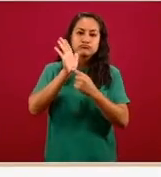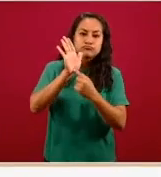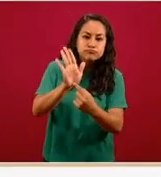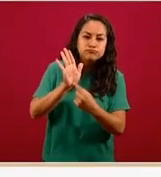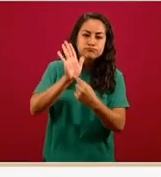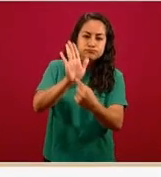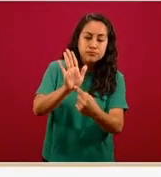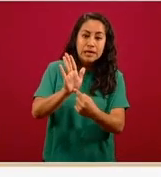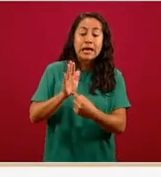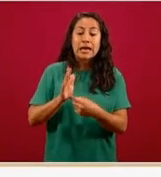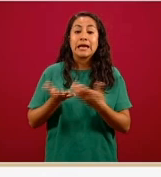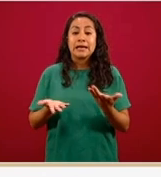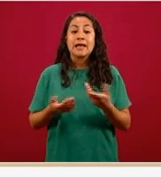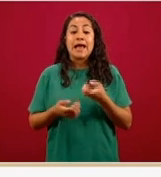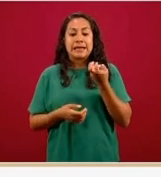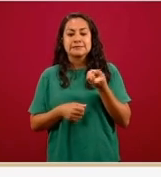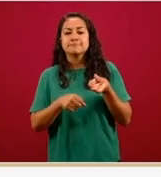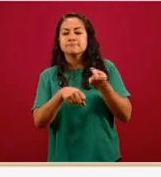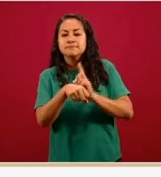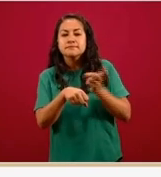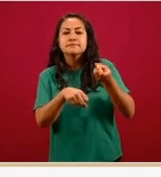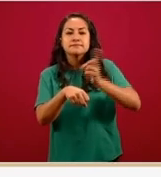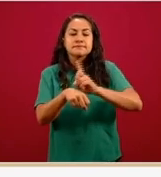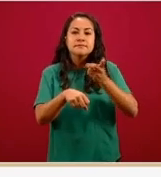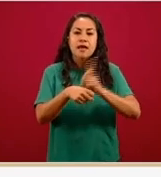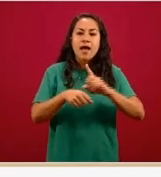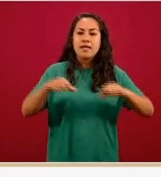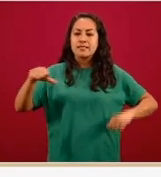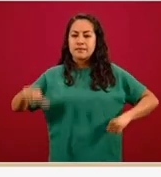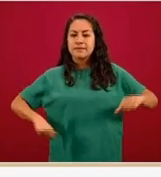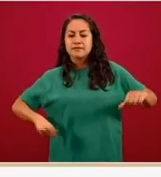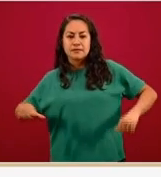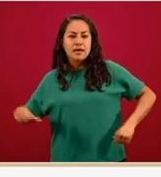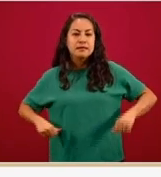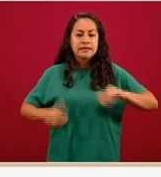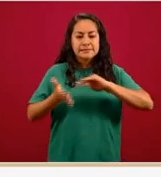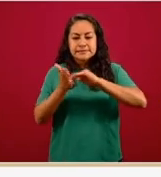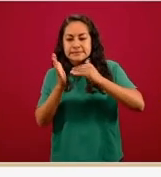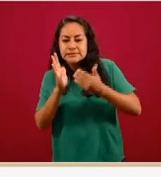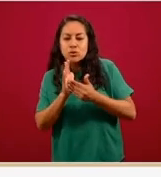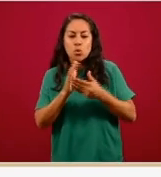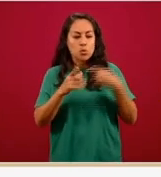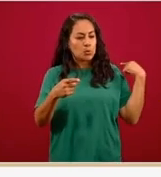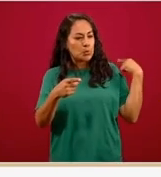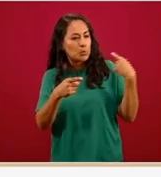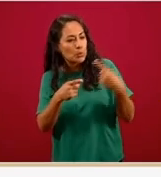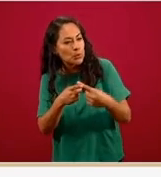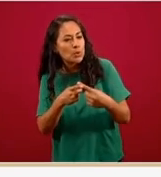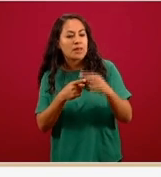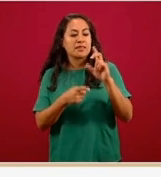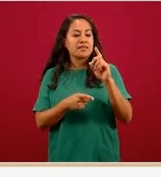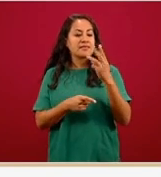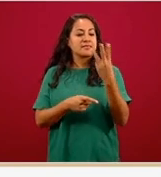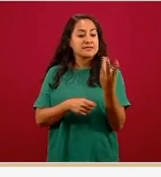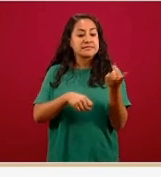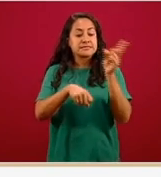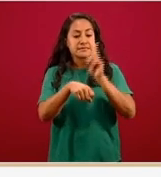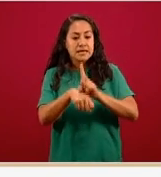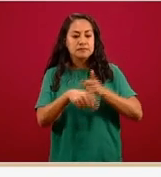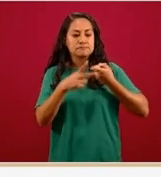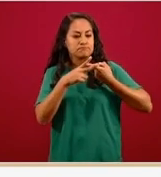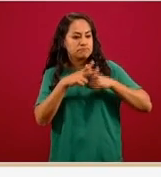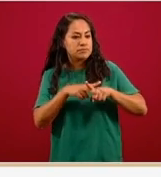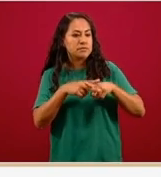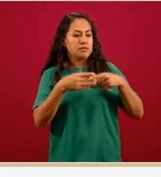visual actividades y take estrategias on the different achievements and the development of these strategies throughout